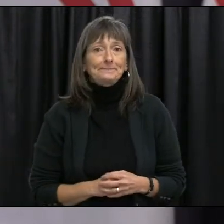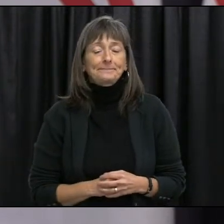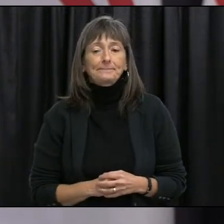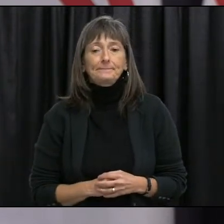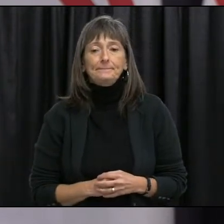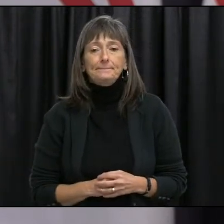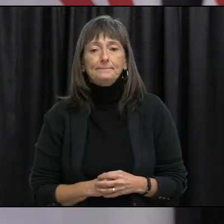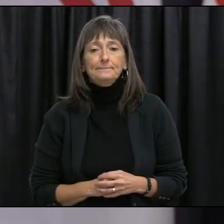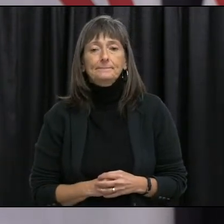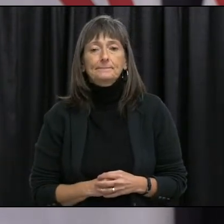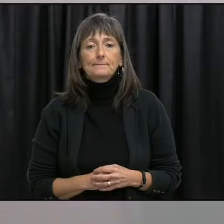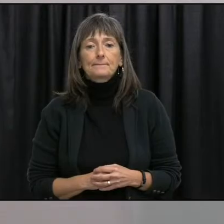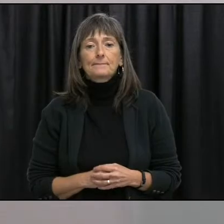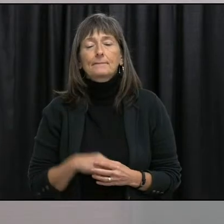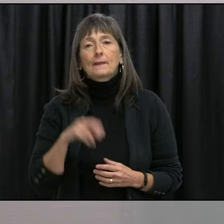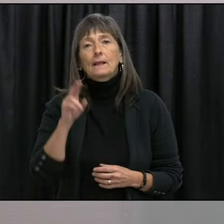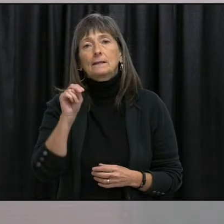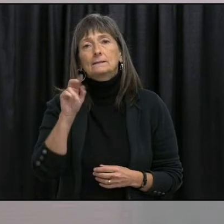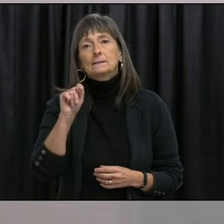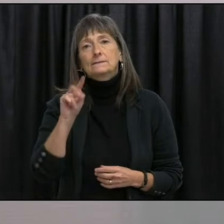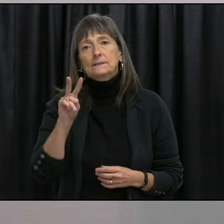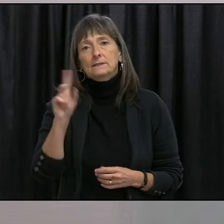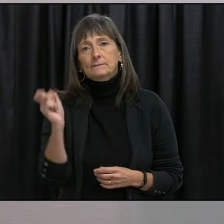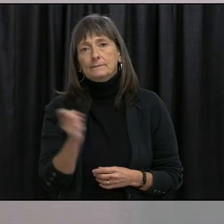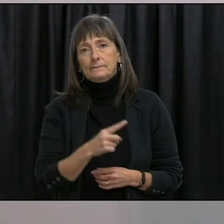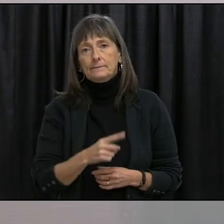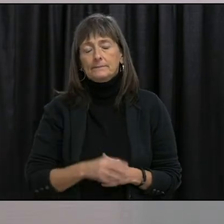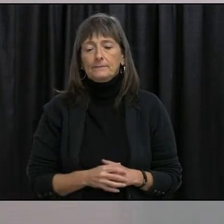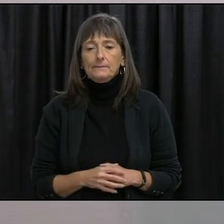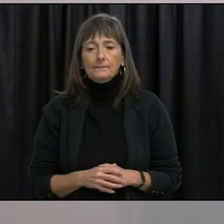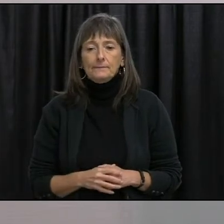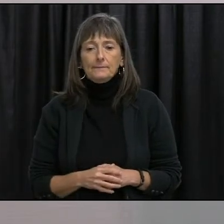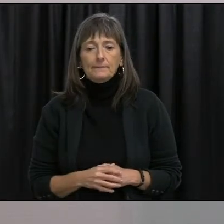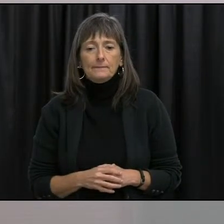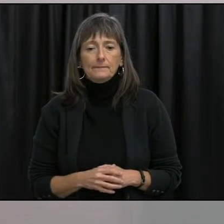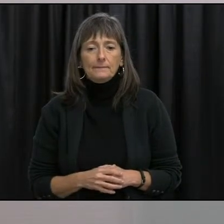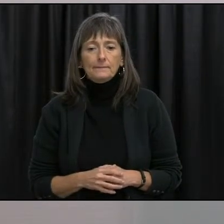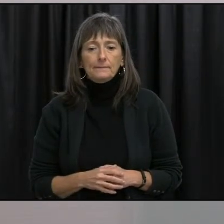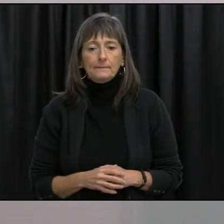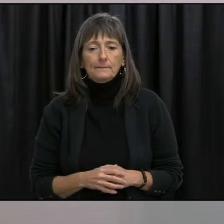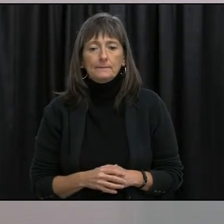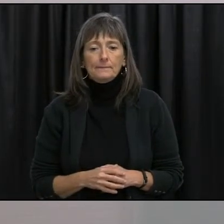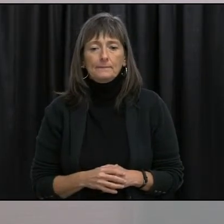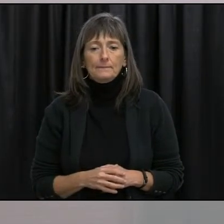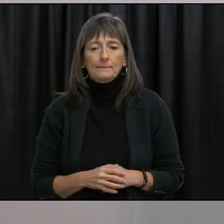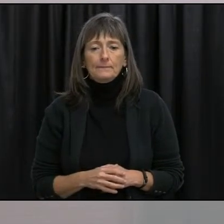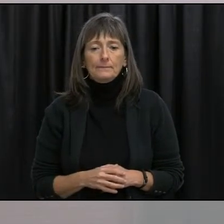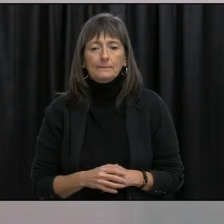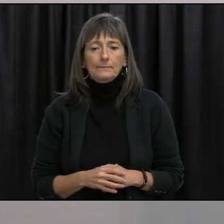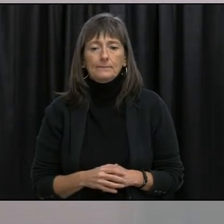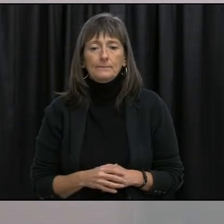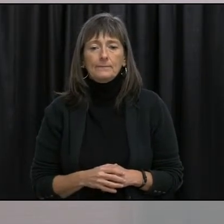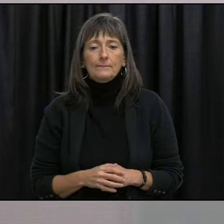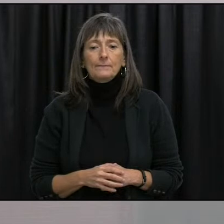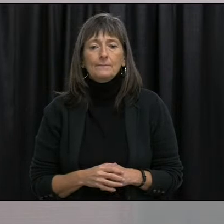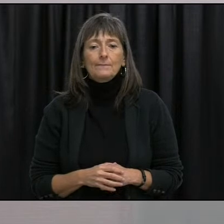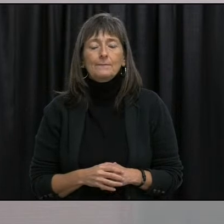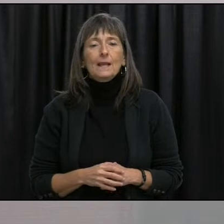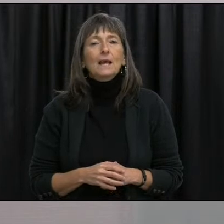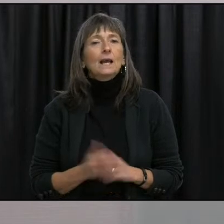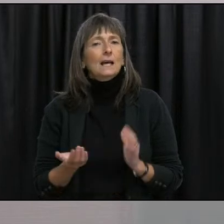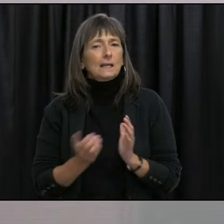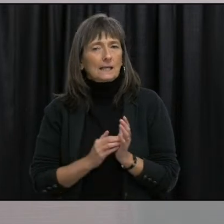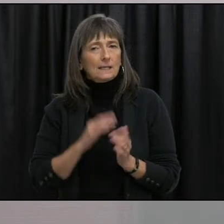Our next questions are from Jody Cook of NTV News. Please go ahead. Thank you, Minister. Just picking up on the